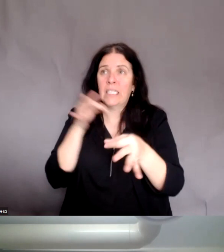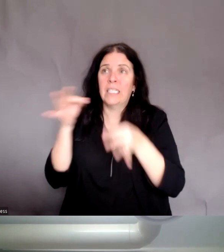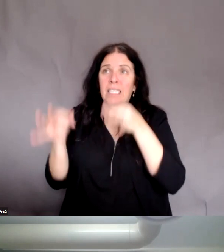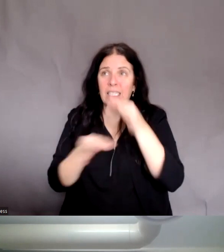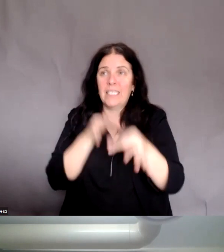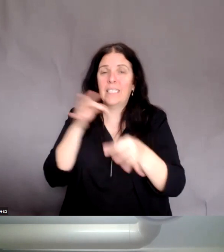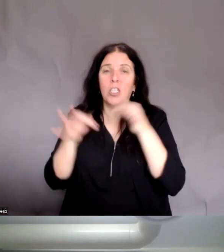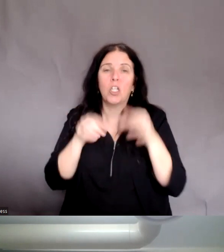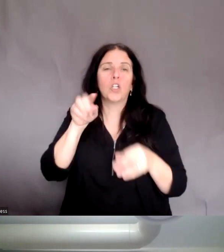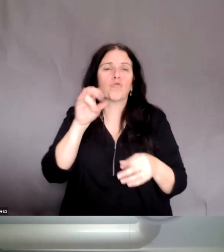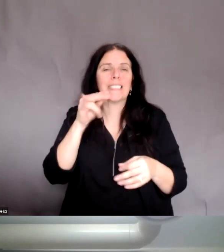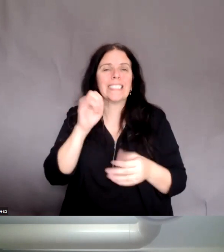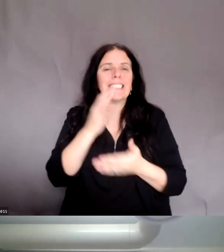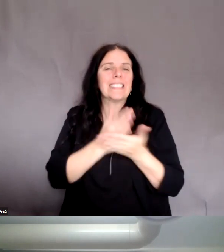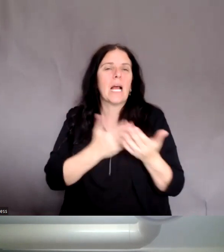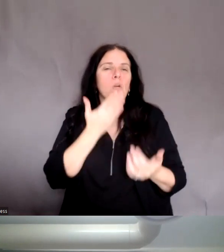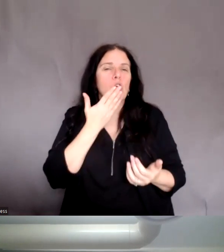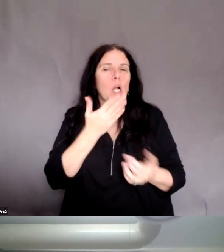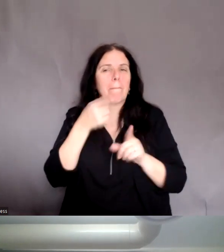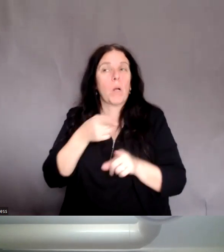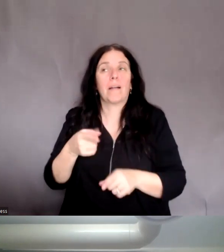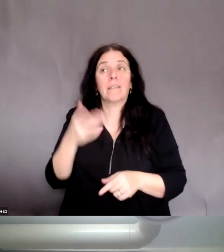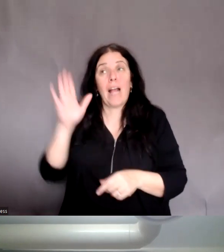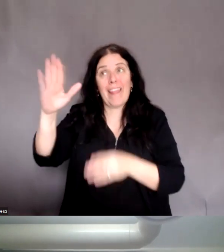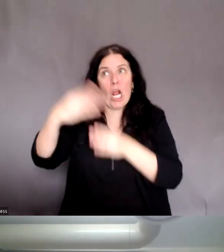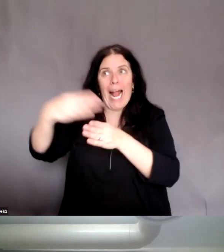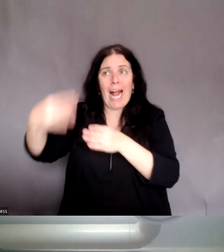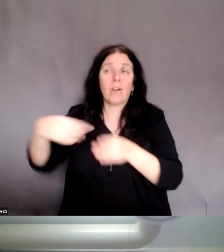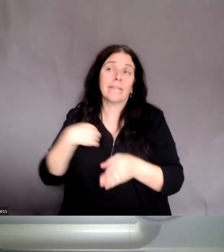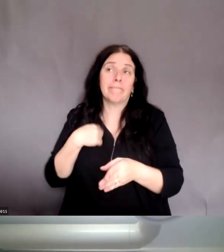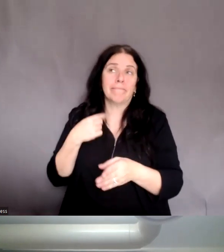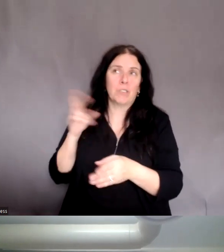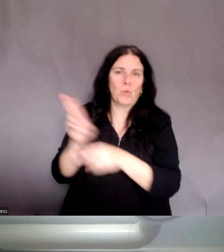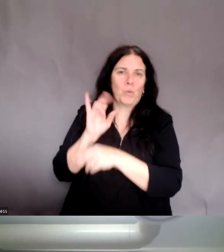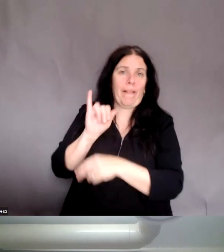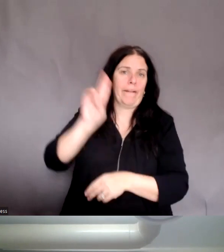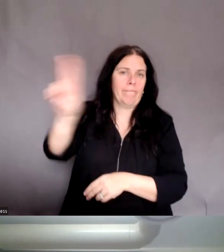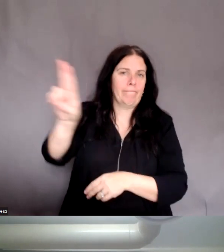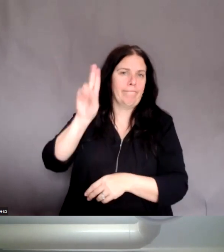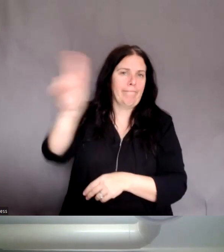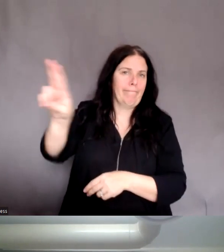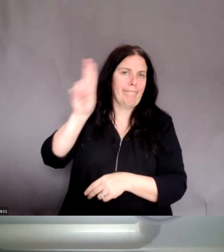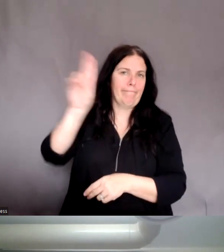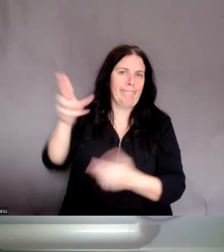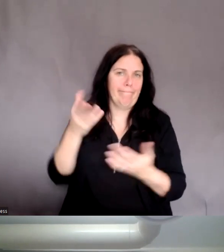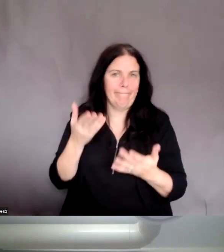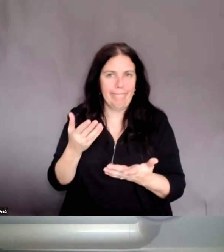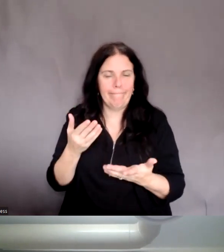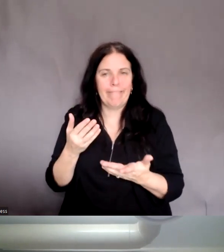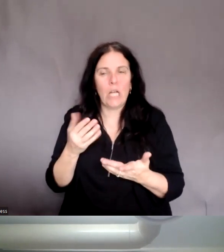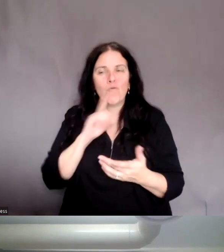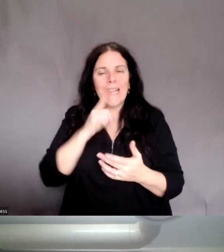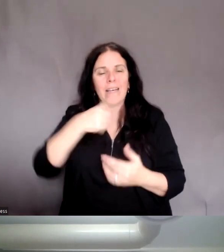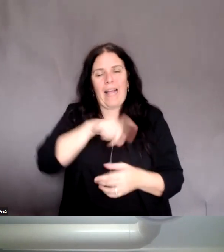gave some really good ones of like throw back their own outcomes at them. So, you know, we've got to try to do it together as a team. It's